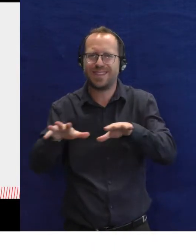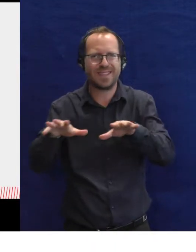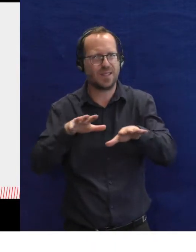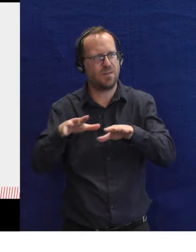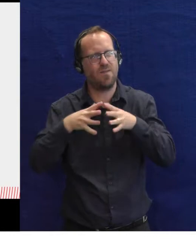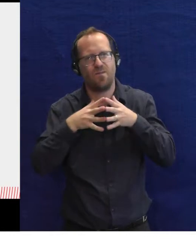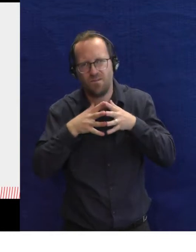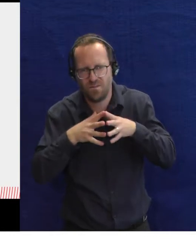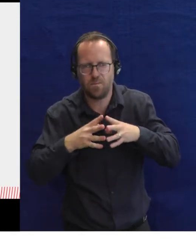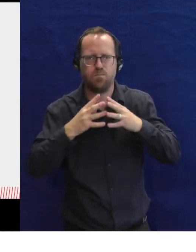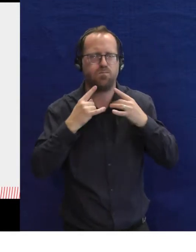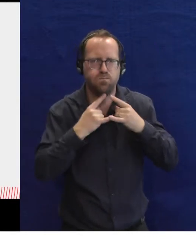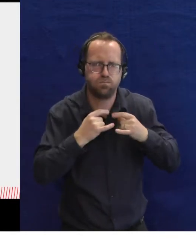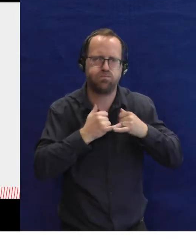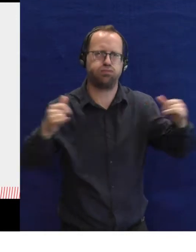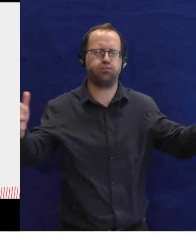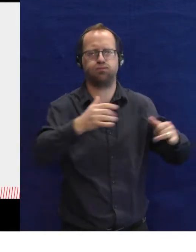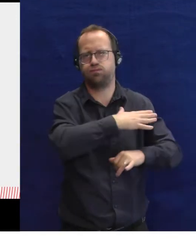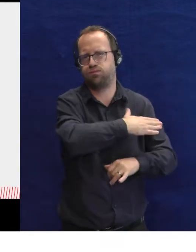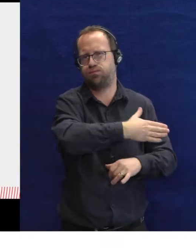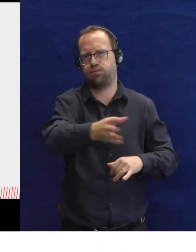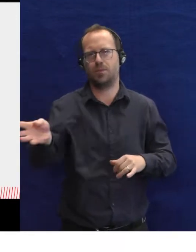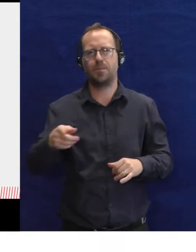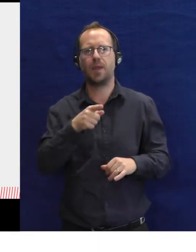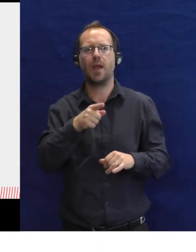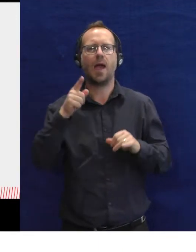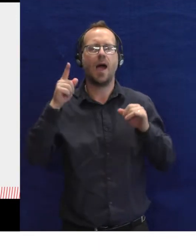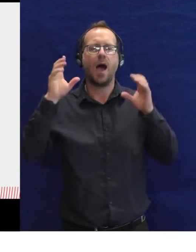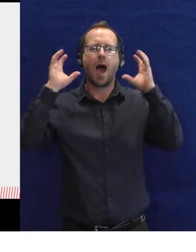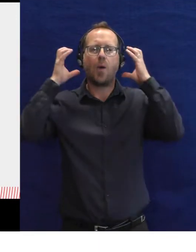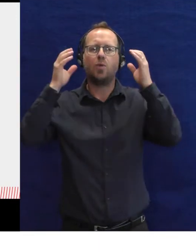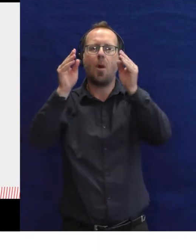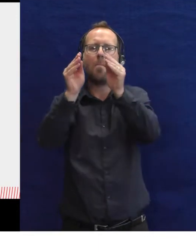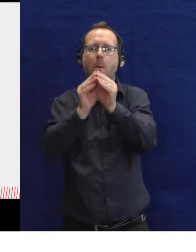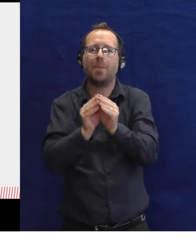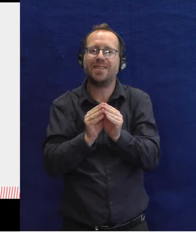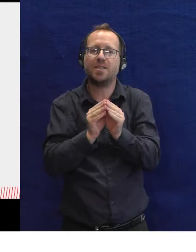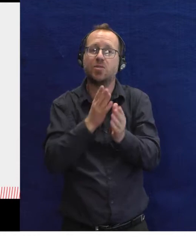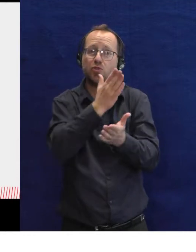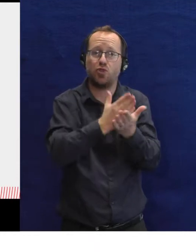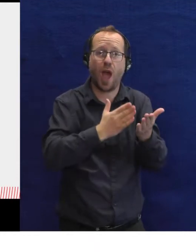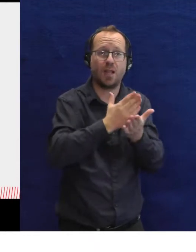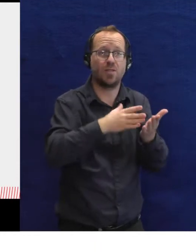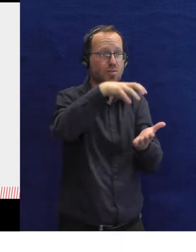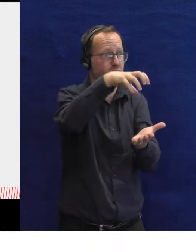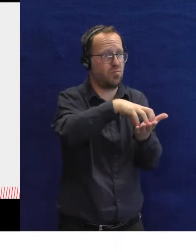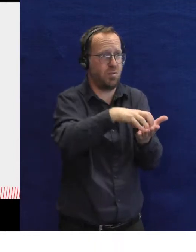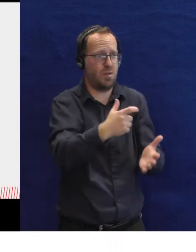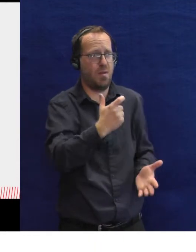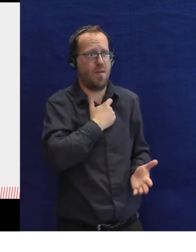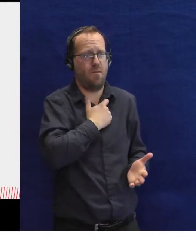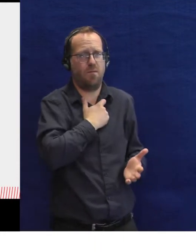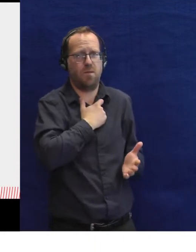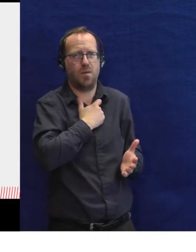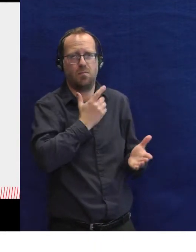huge user group which doesn't have access to the audio description for the reasons of what I mentioned before. There are audio